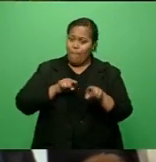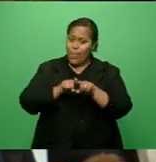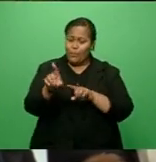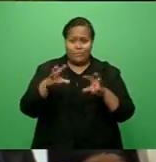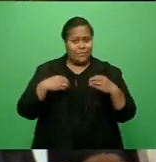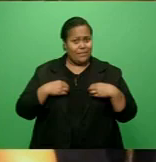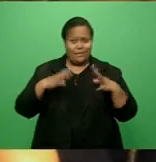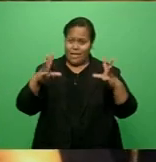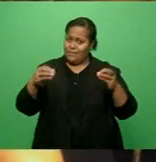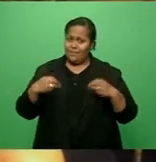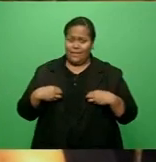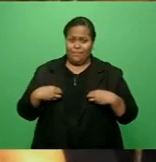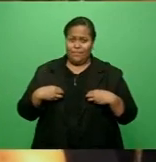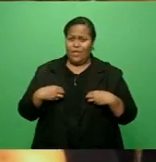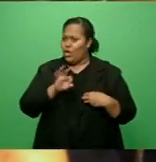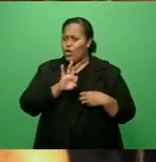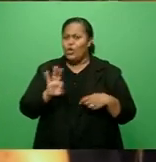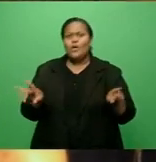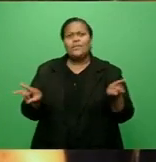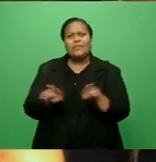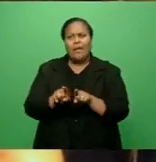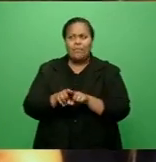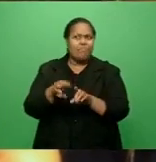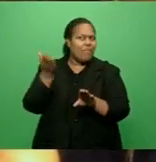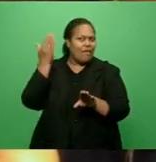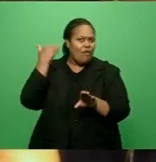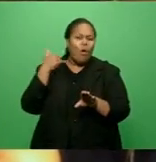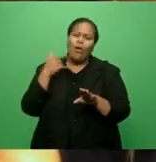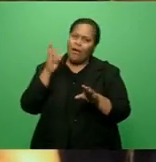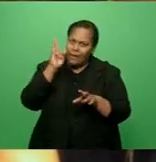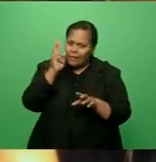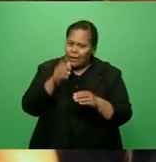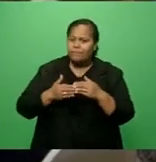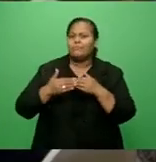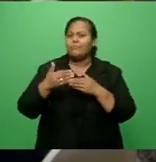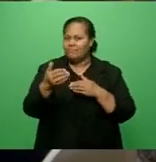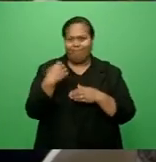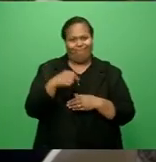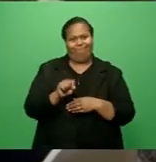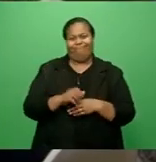may never return to what was considered normal before COVID-19,